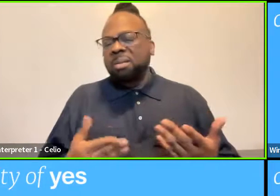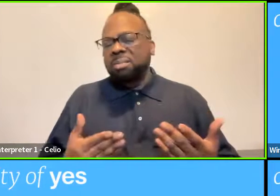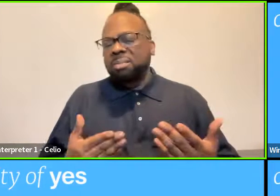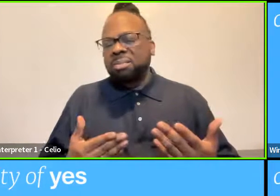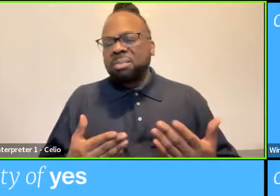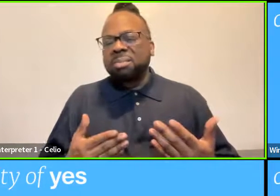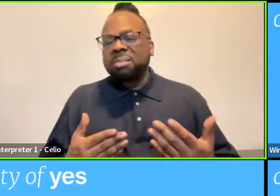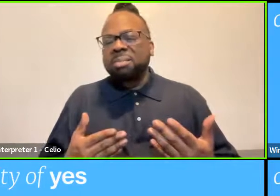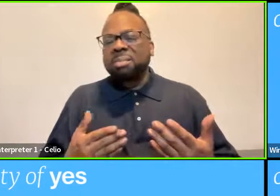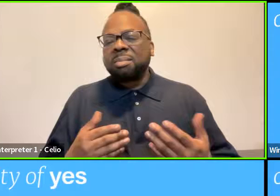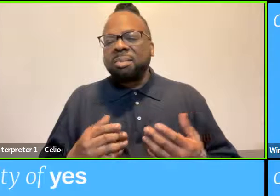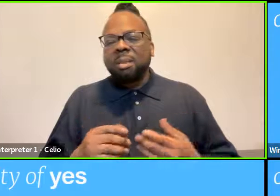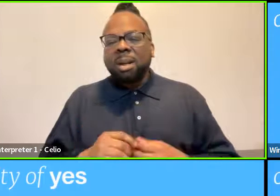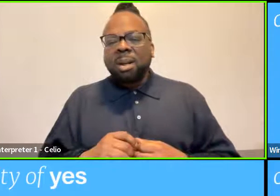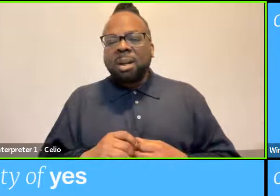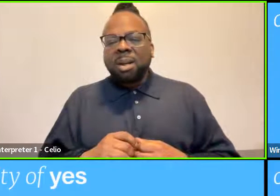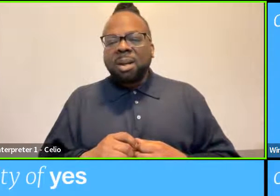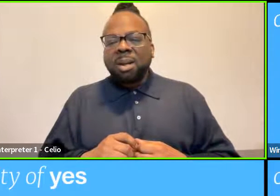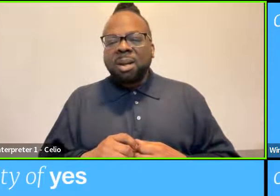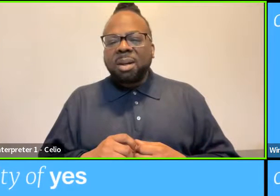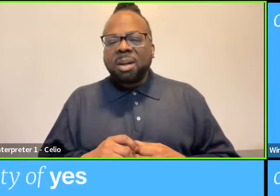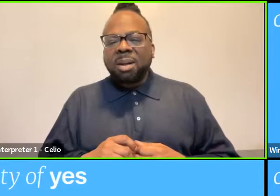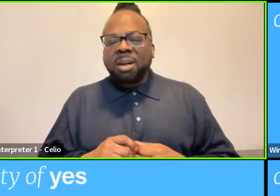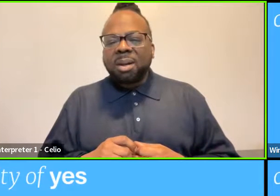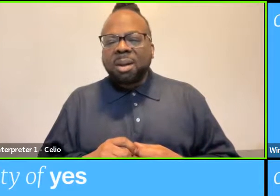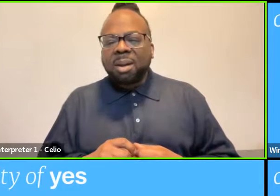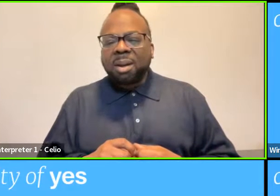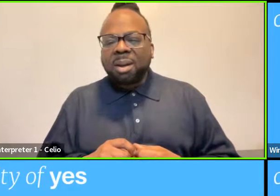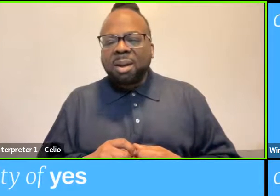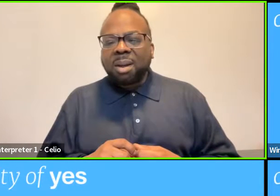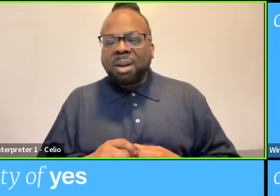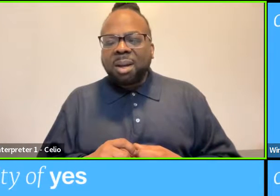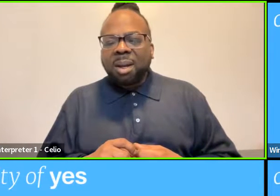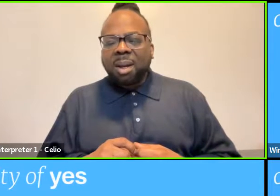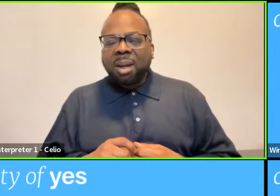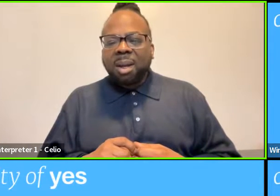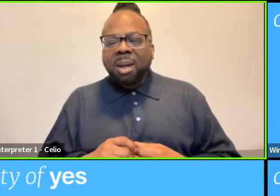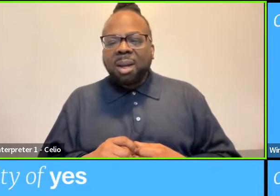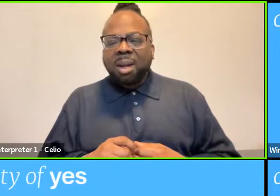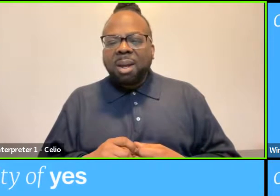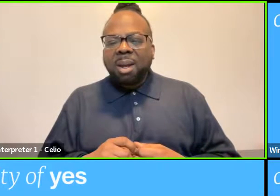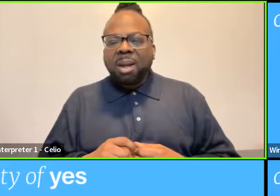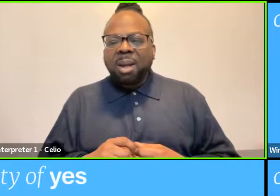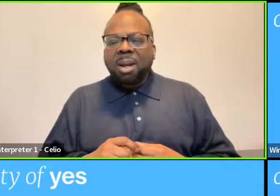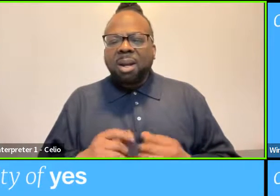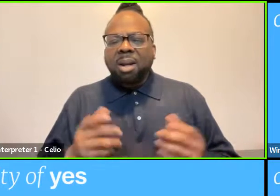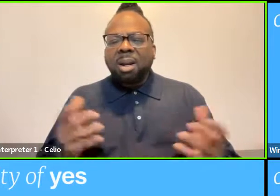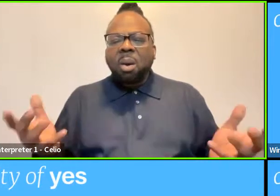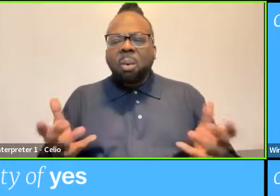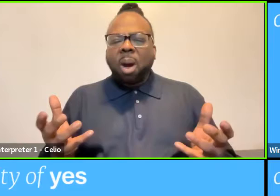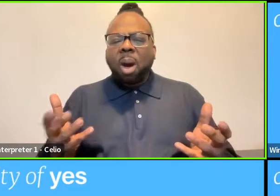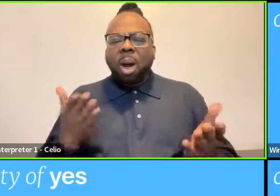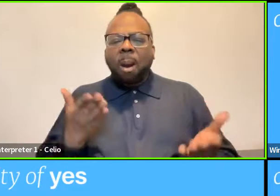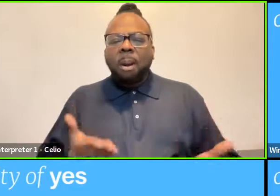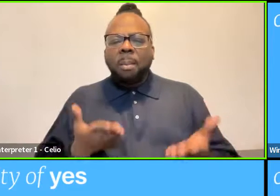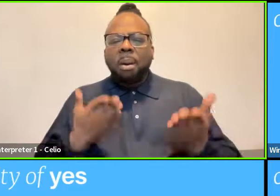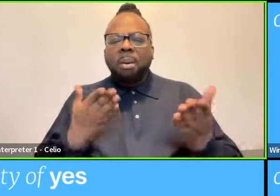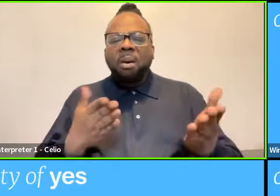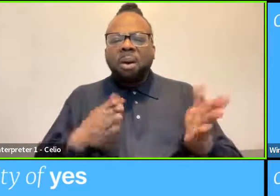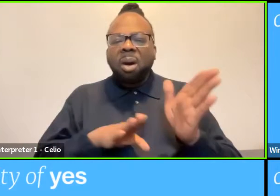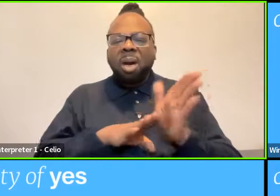lots. Curious to hear what the proposed development model is. The